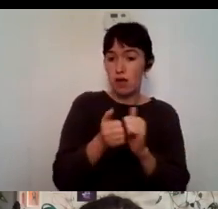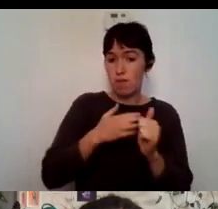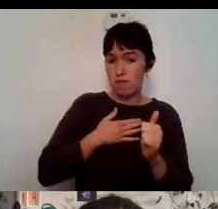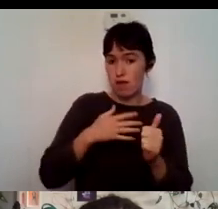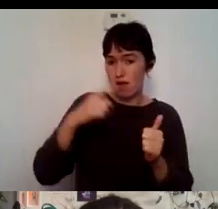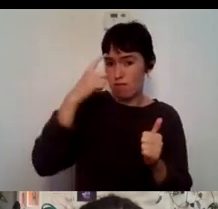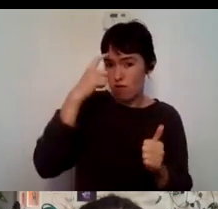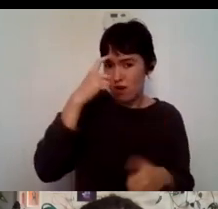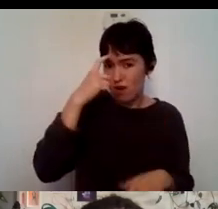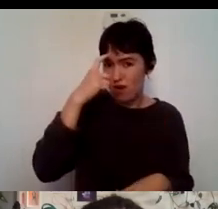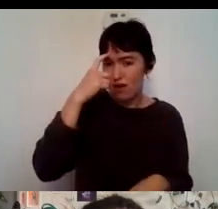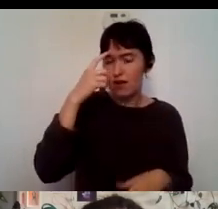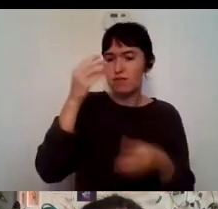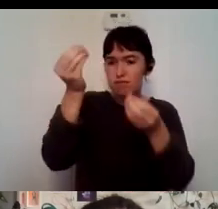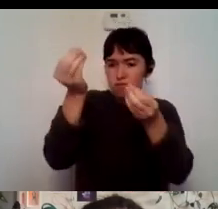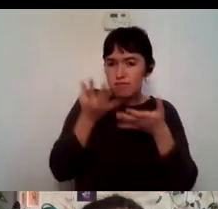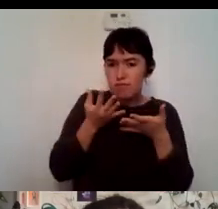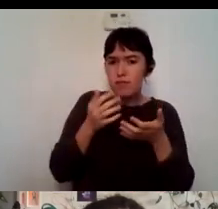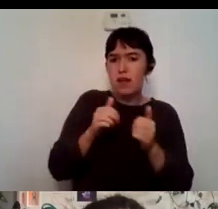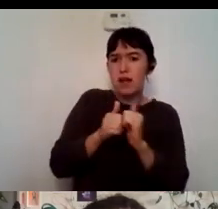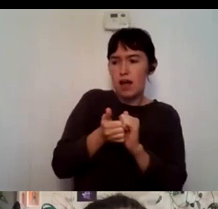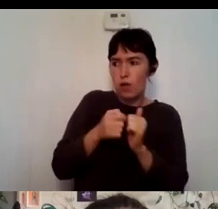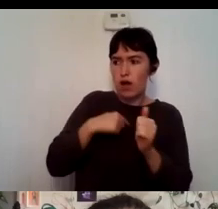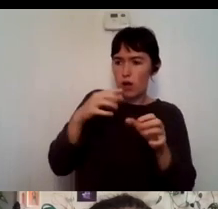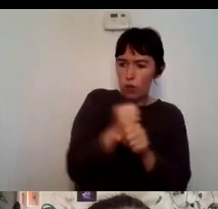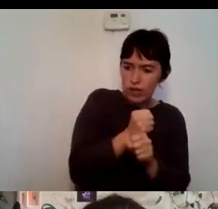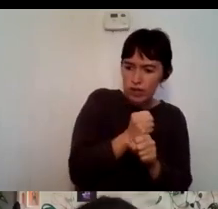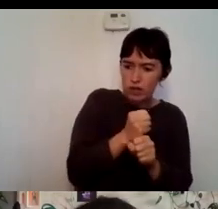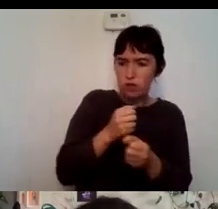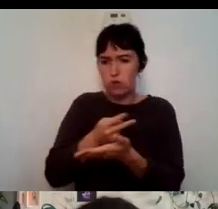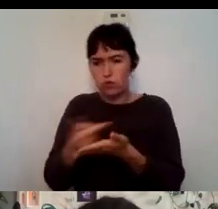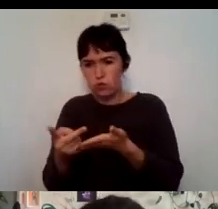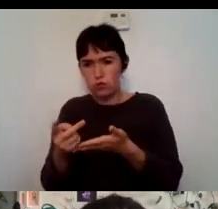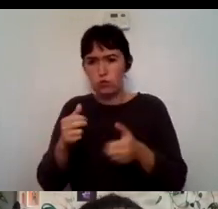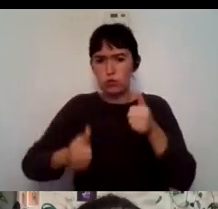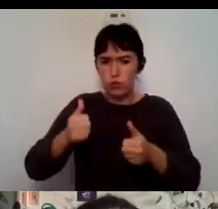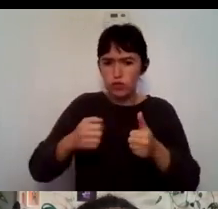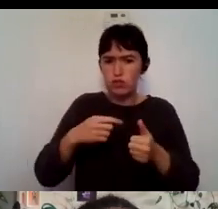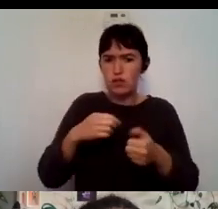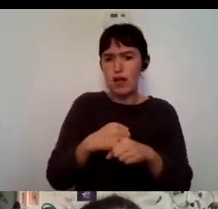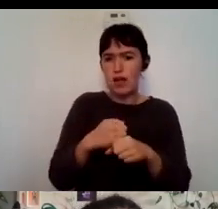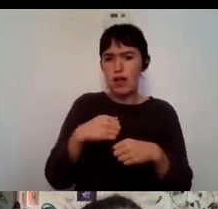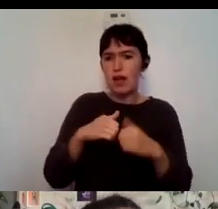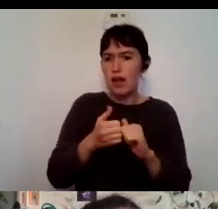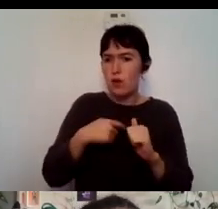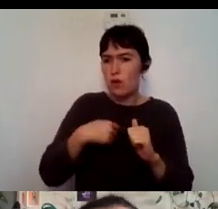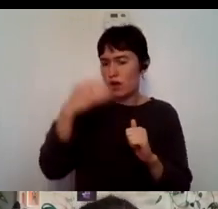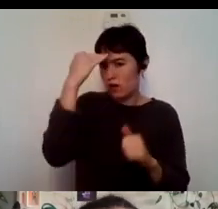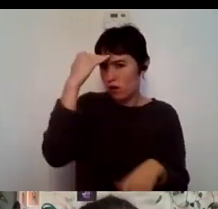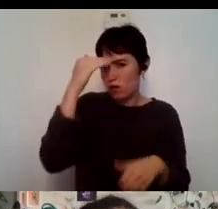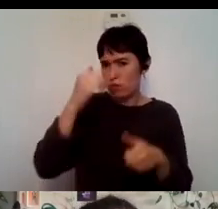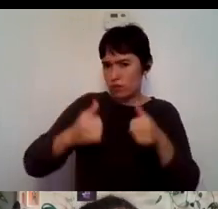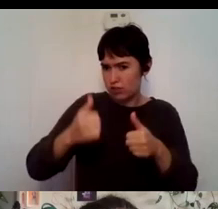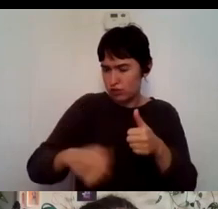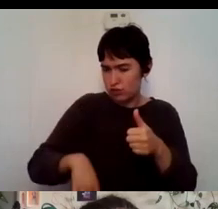me how I win or lose? Or how does the brain let me know whether I'm doing good or whether I'm doing bad? And we